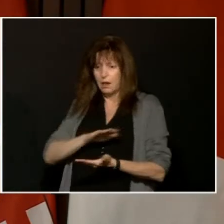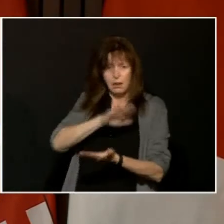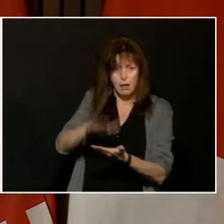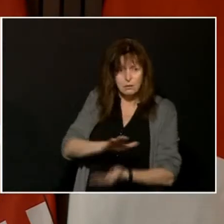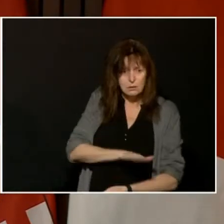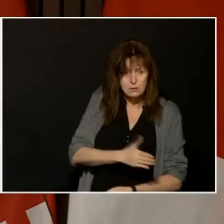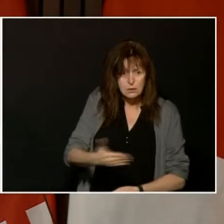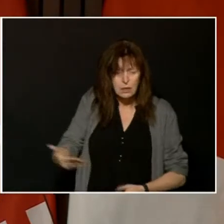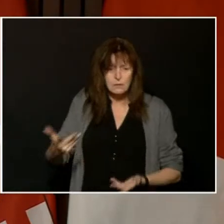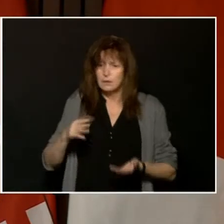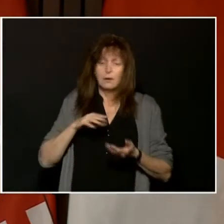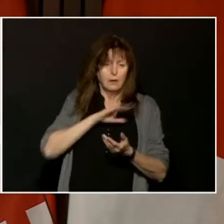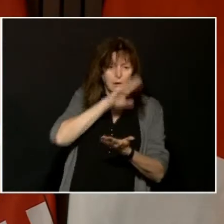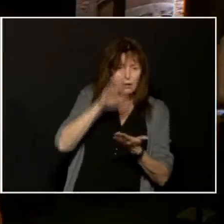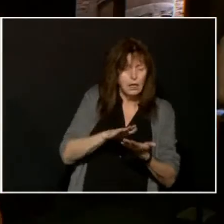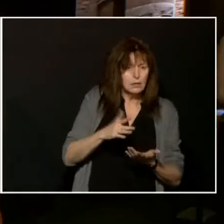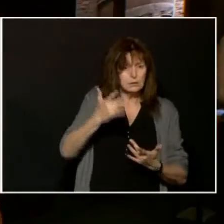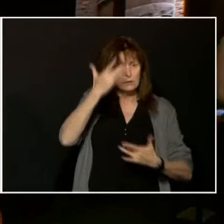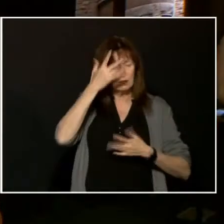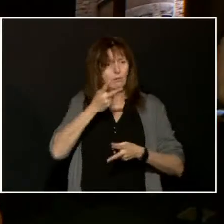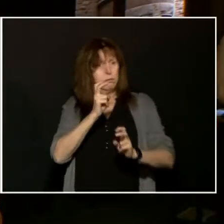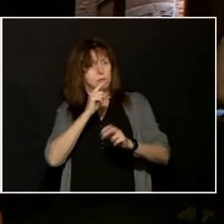yes. Follow-up?